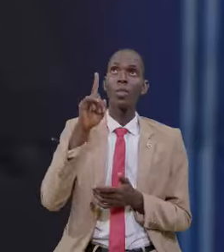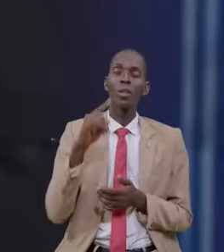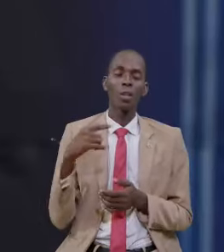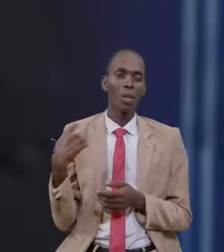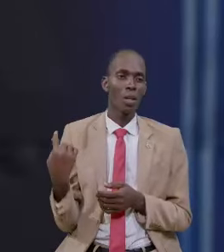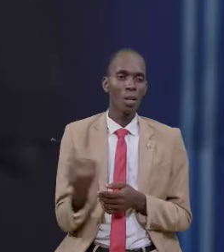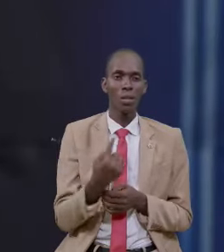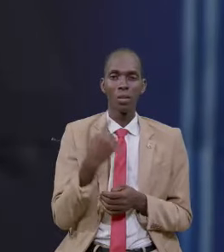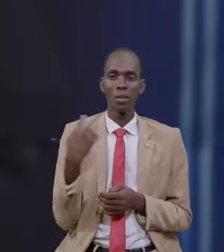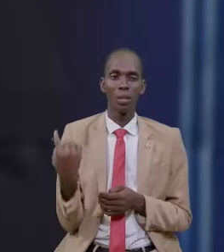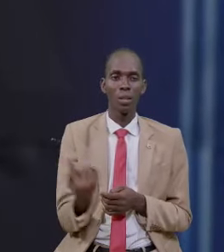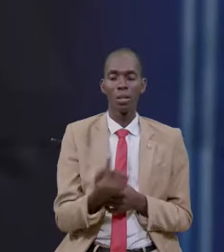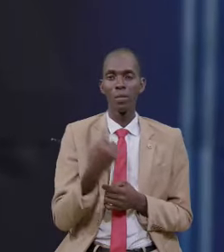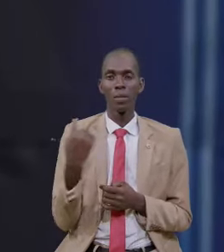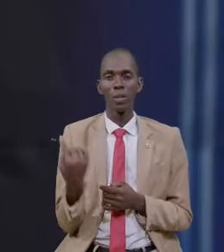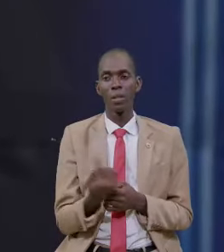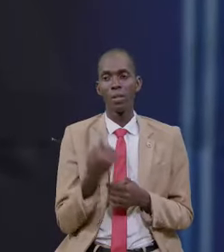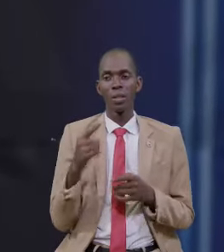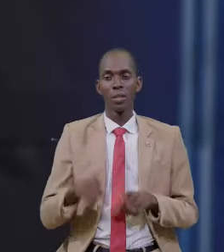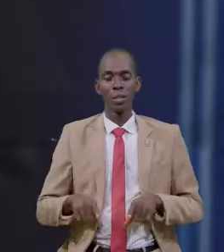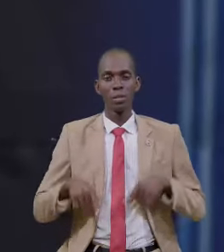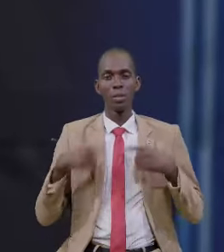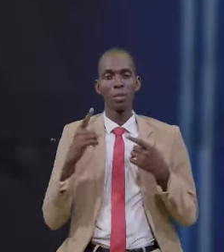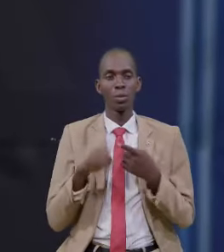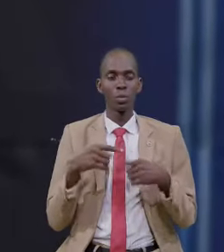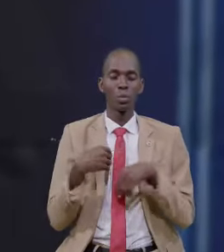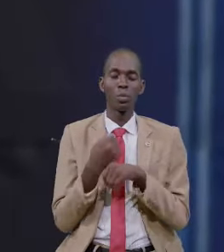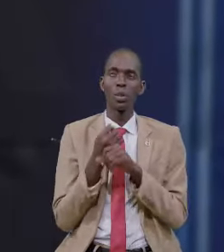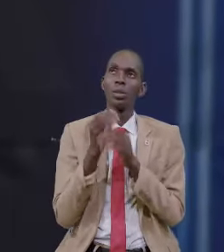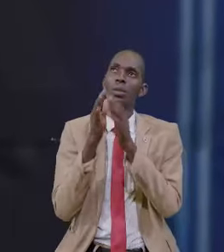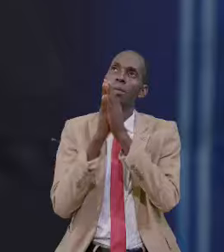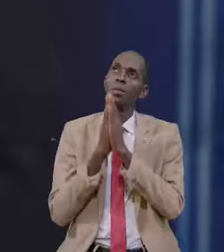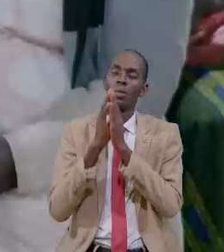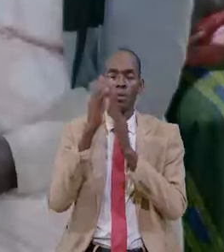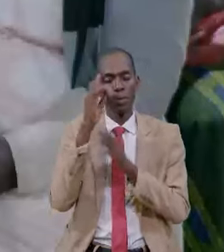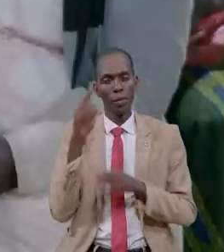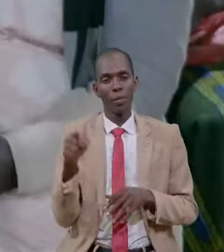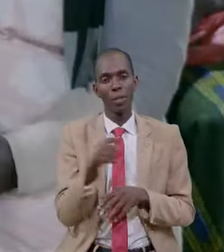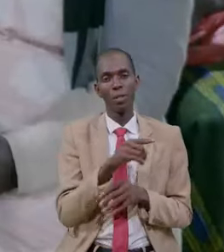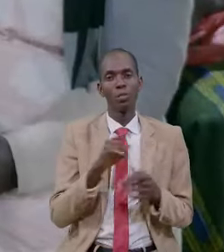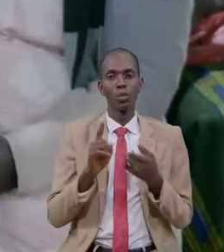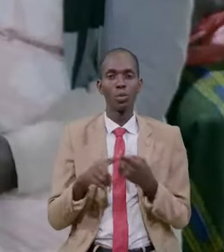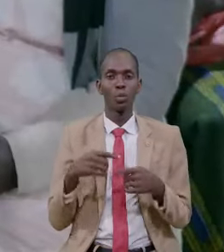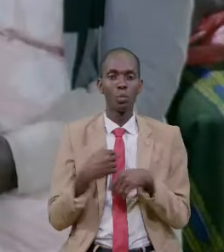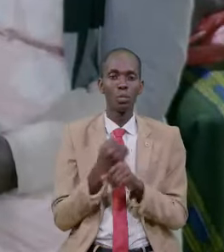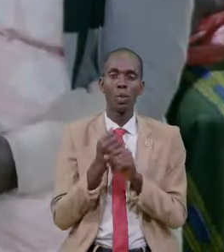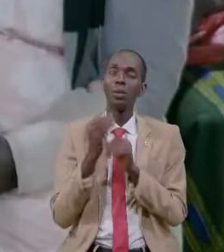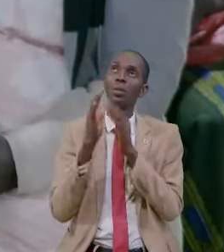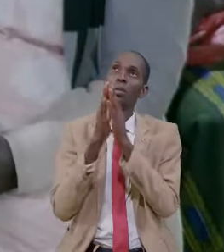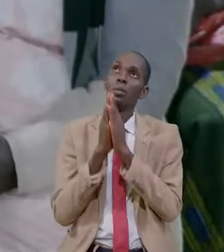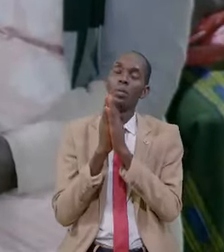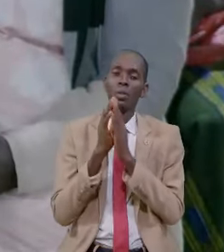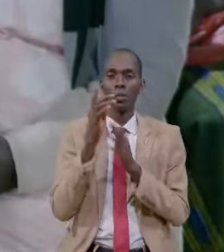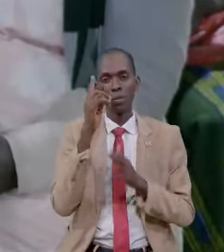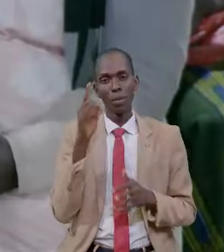ever liveth to make intercession for them. To make intercession for